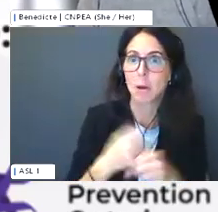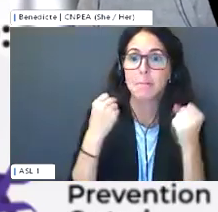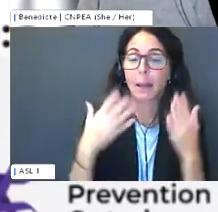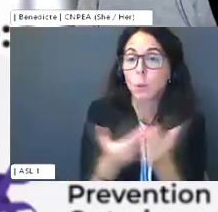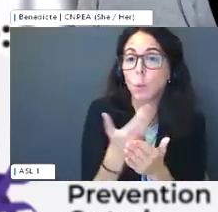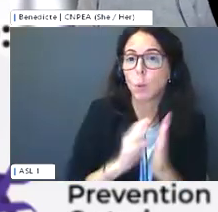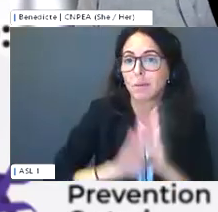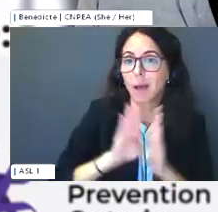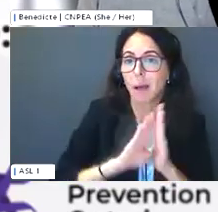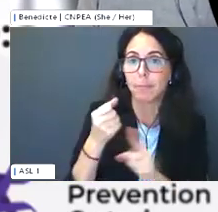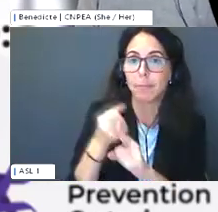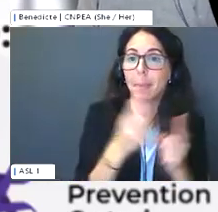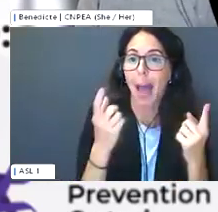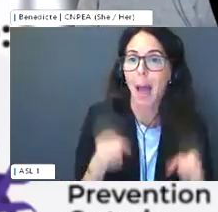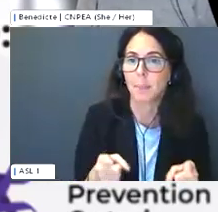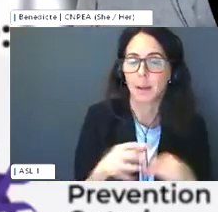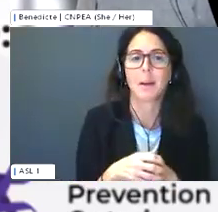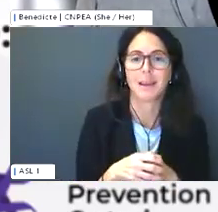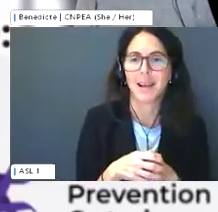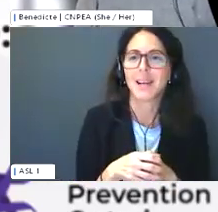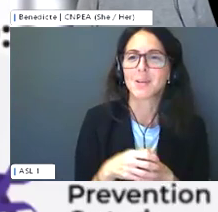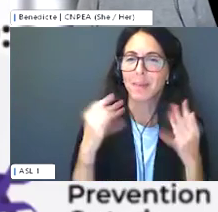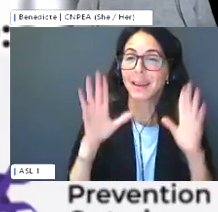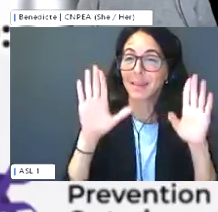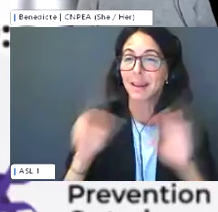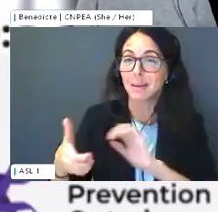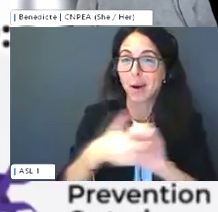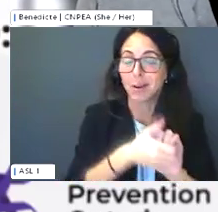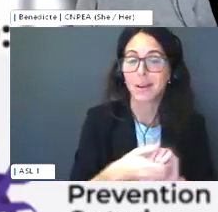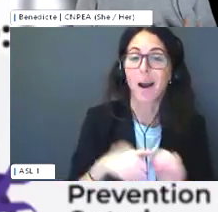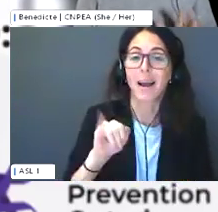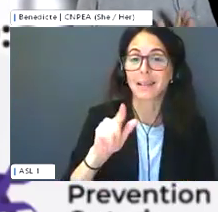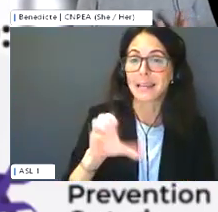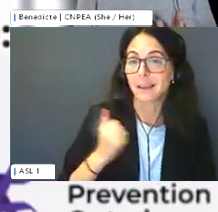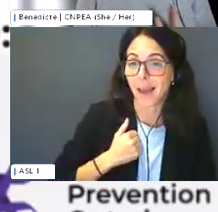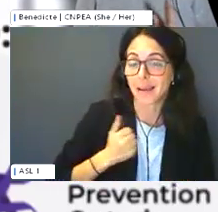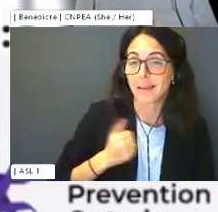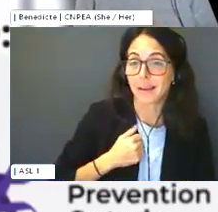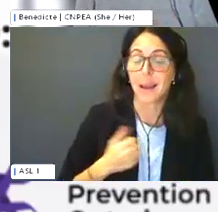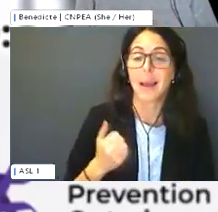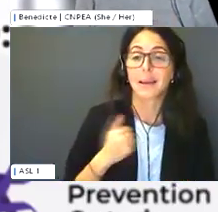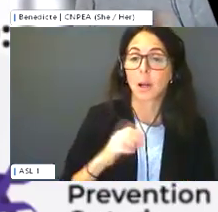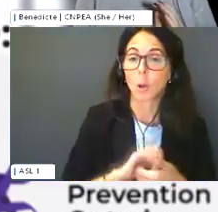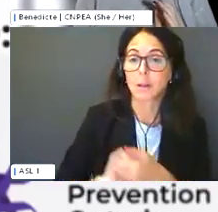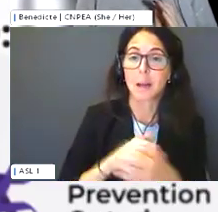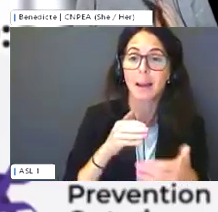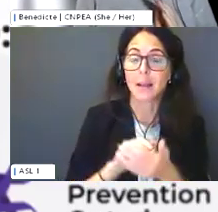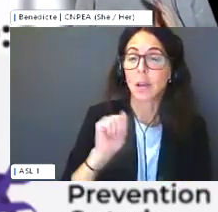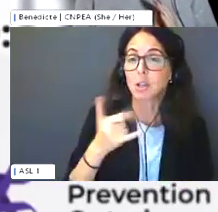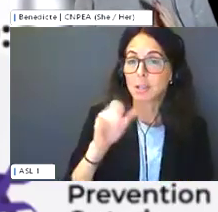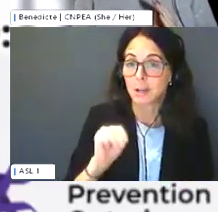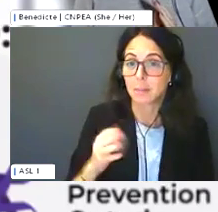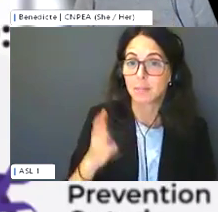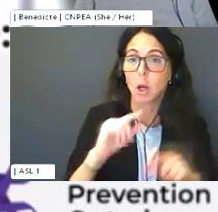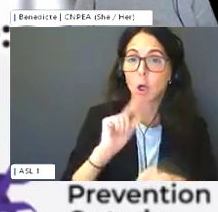be doing this with a bunch of great partners like the ILC Canada, Canadian Coalition Against Ageism, Global